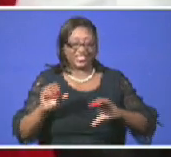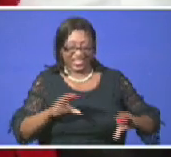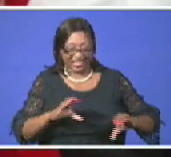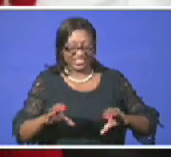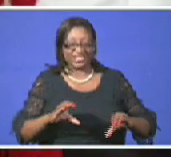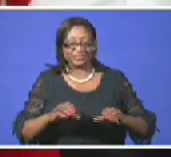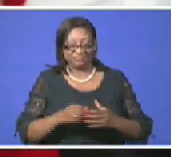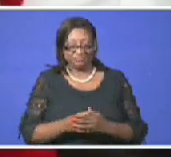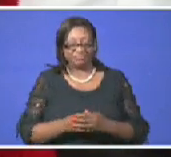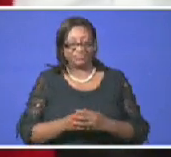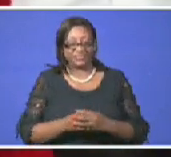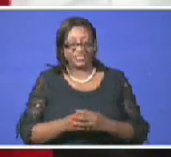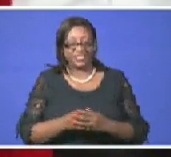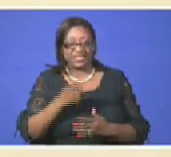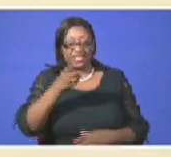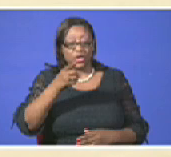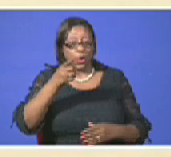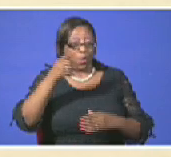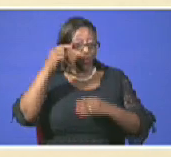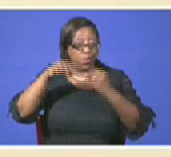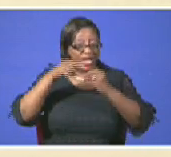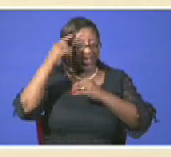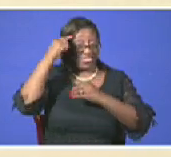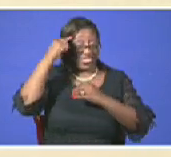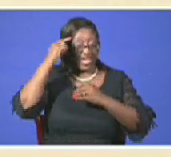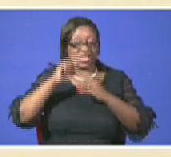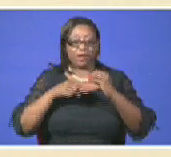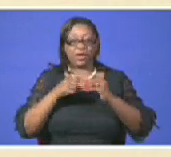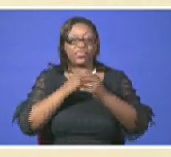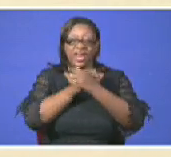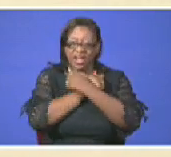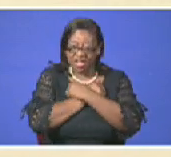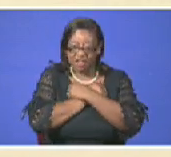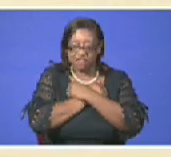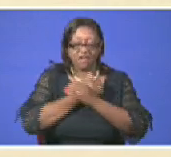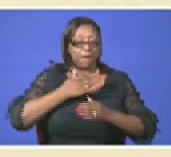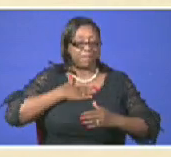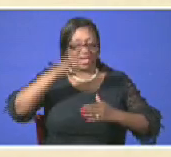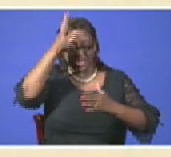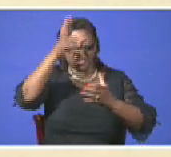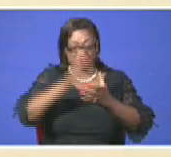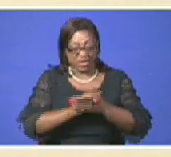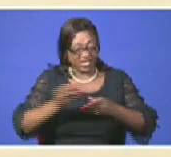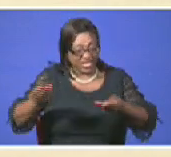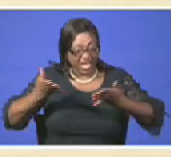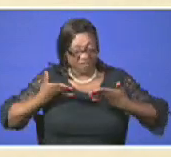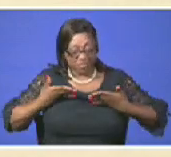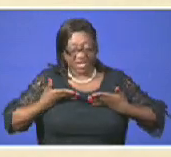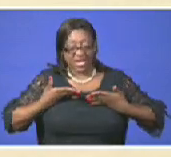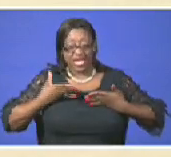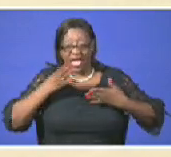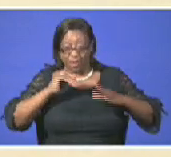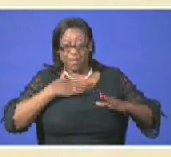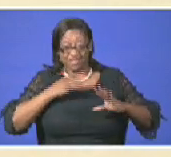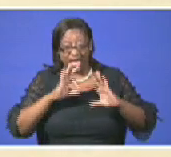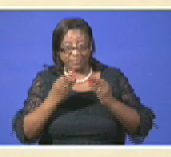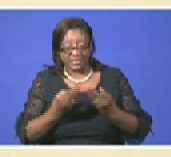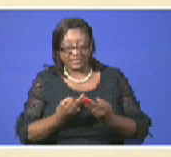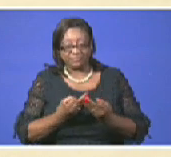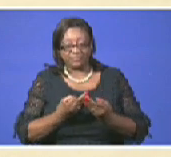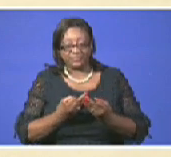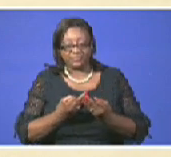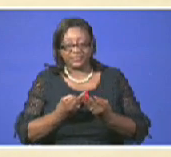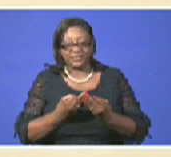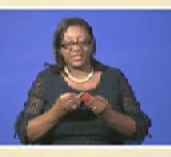today's couples. When I think about the love that he had given me and my family,